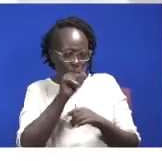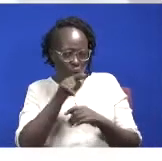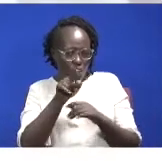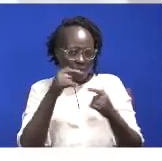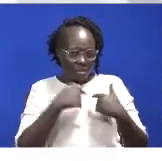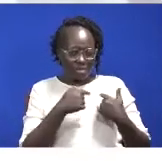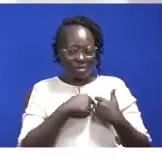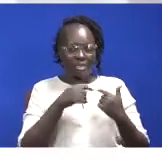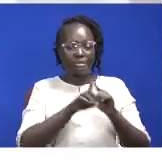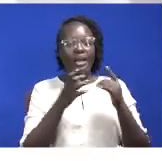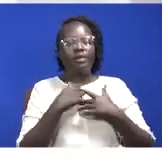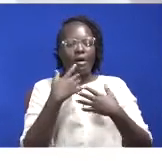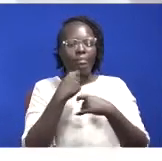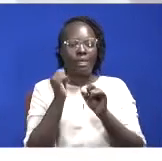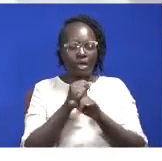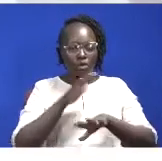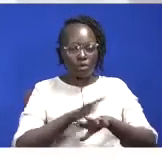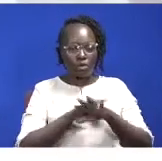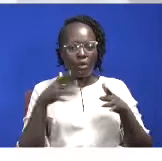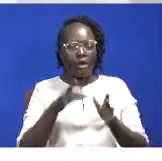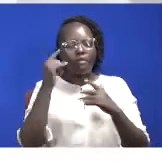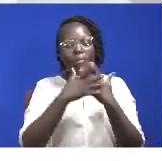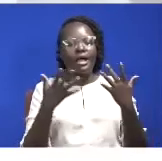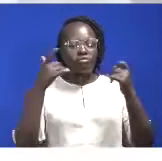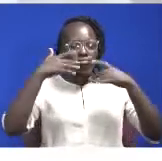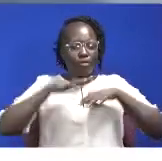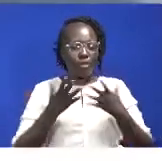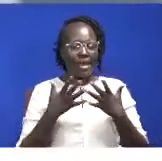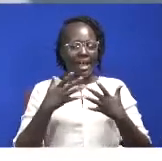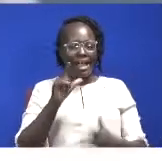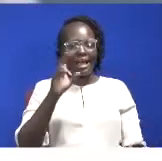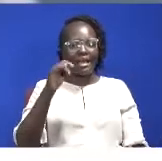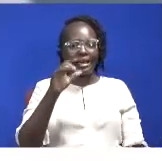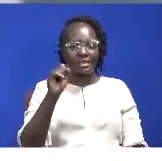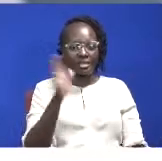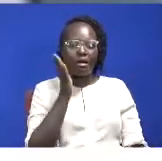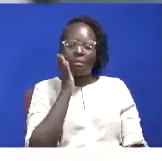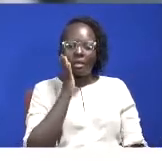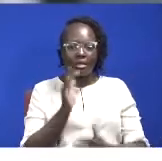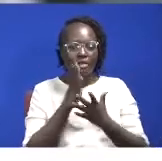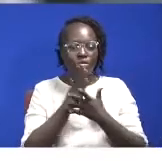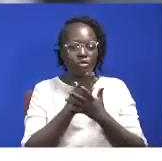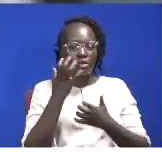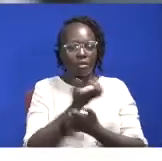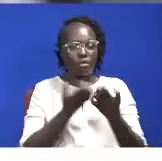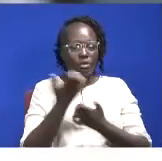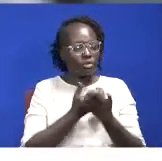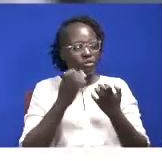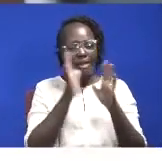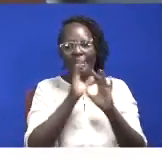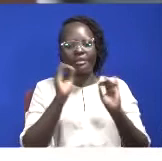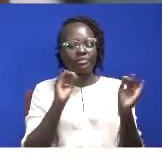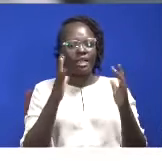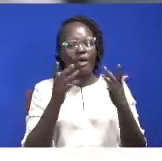create an effective pathway for the blood to flow into the lungs. Curson's mother was emotional, could not hide her joy as